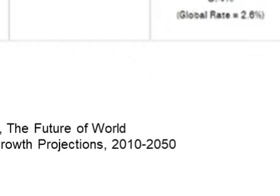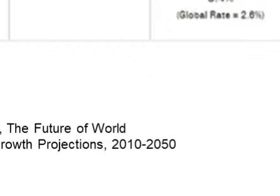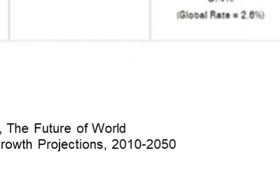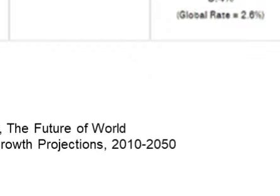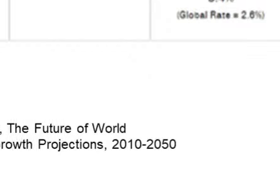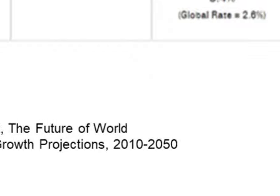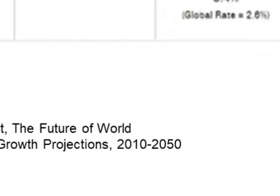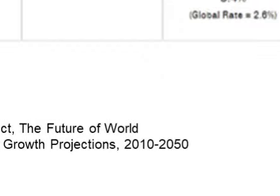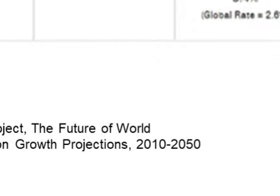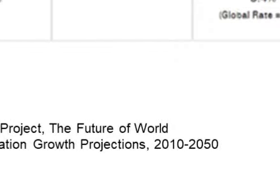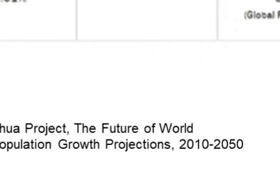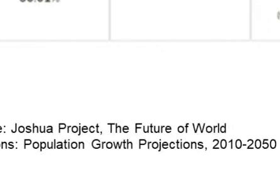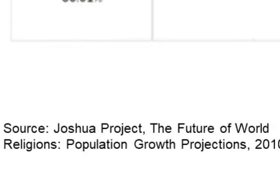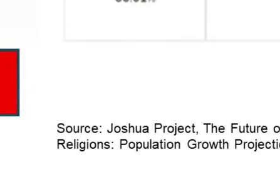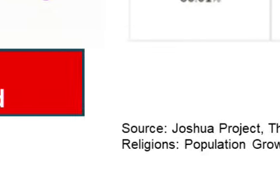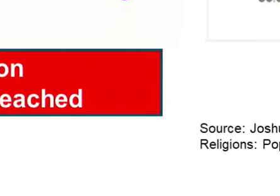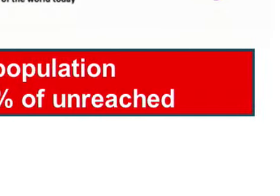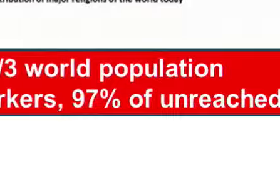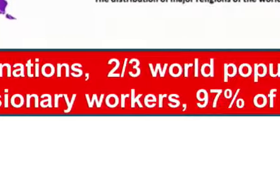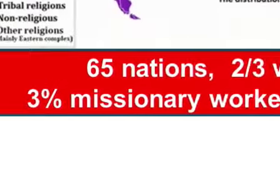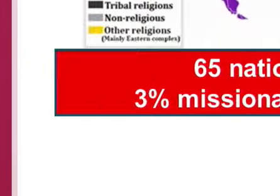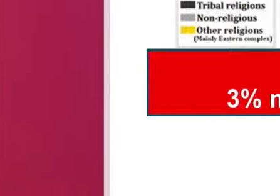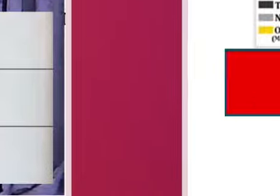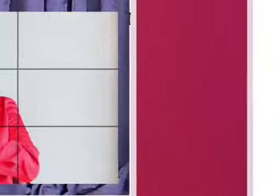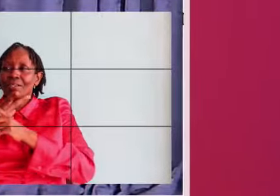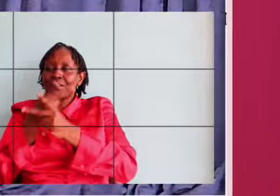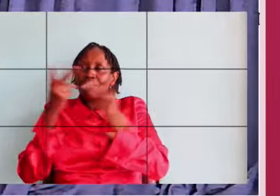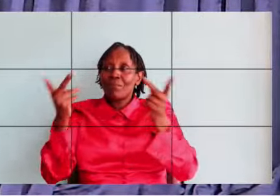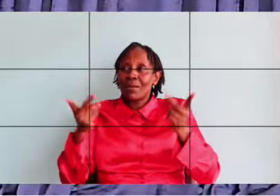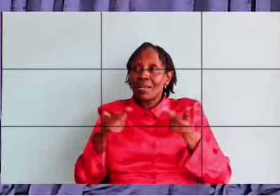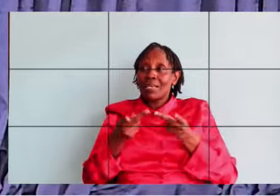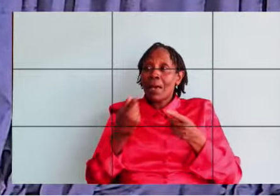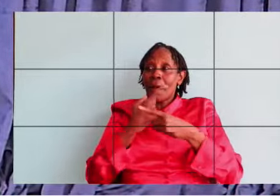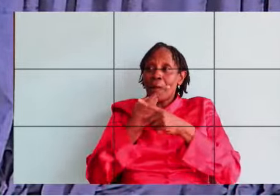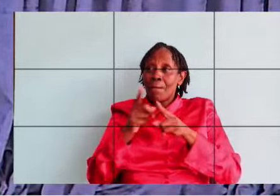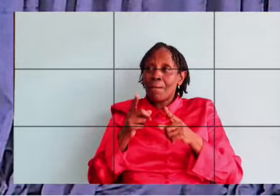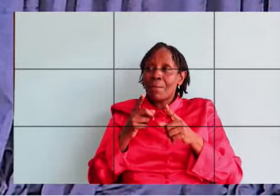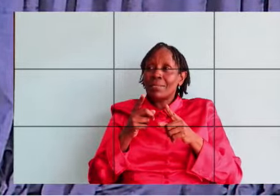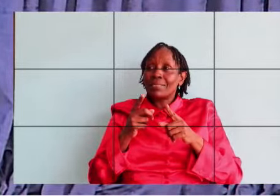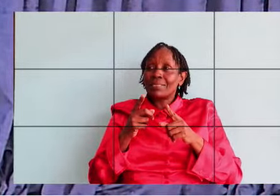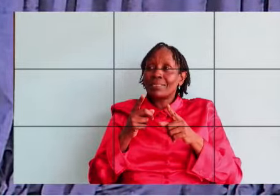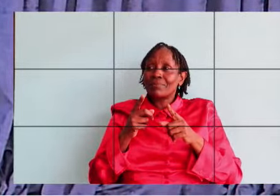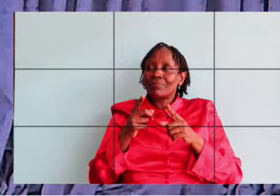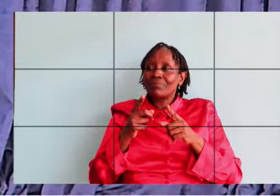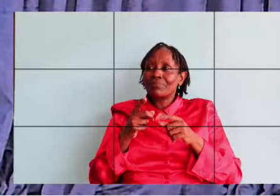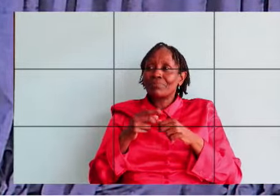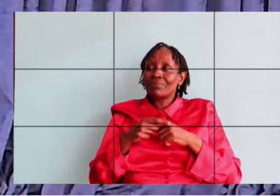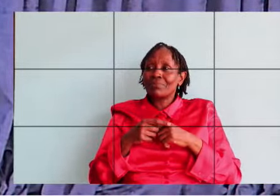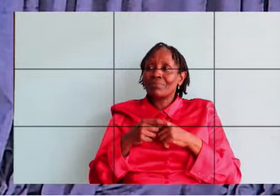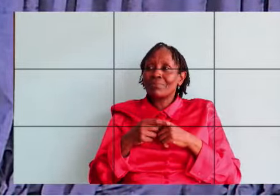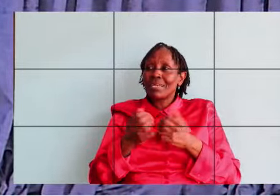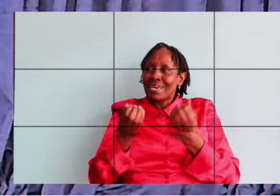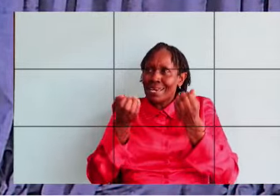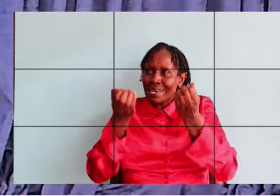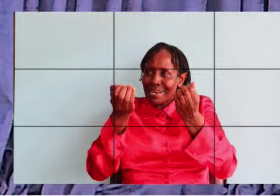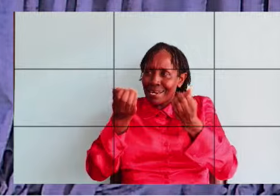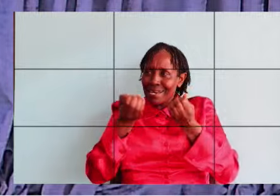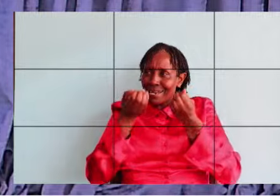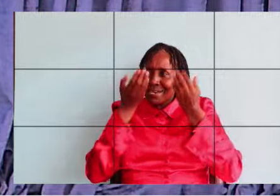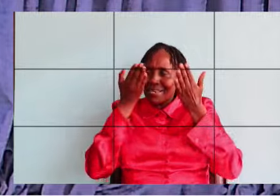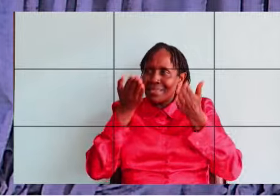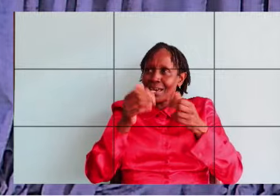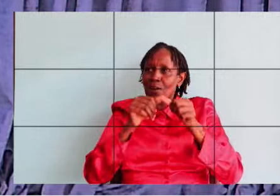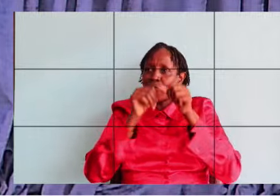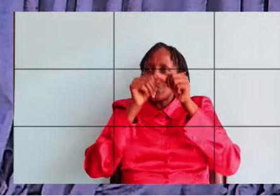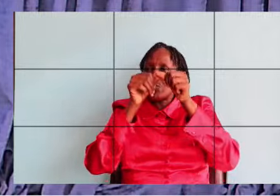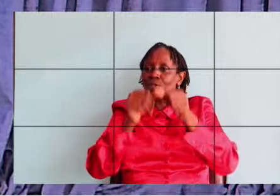of the places. But we still have need. We still have few people in our neighborhood who actually need Jesus Christ. And that takes